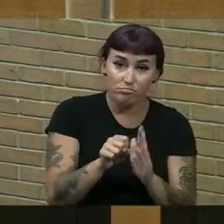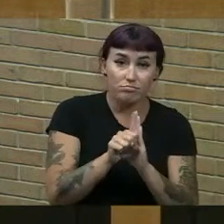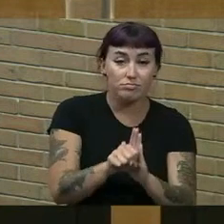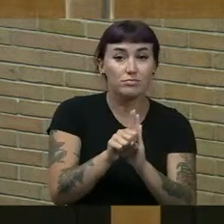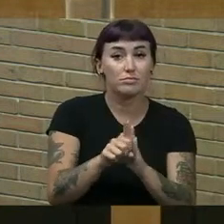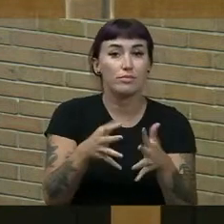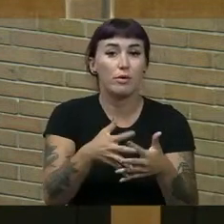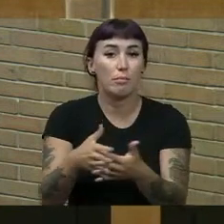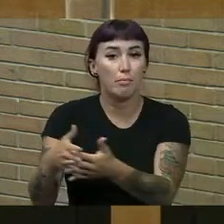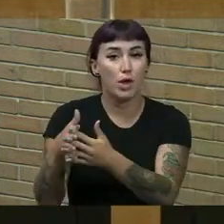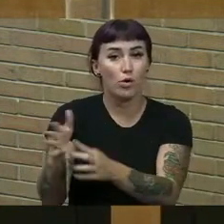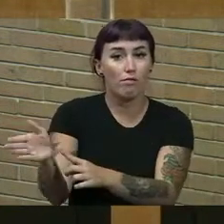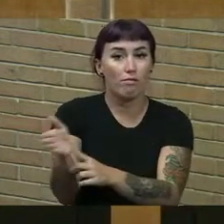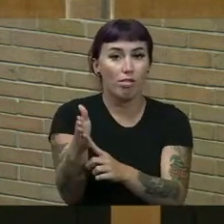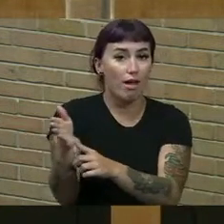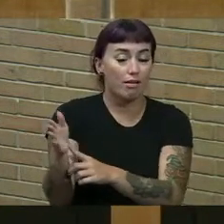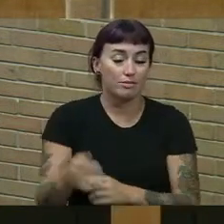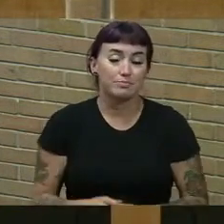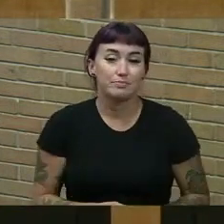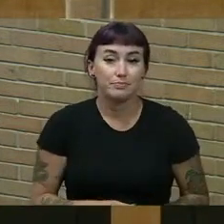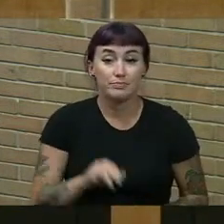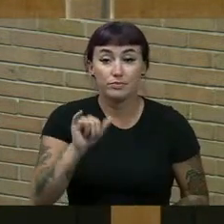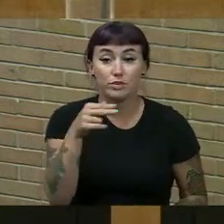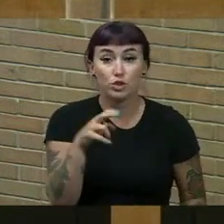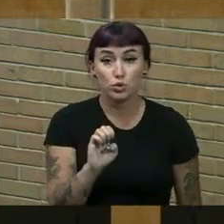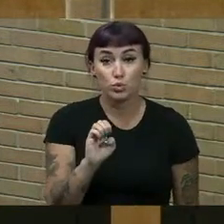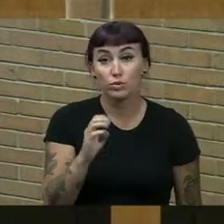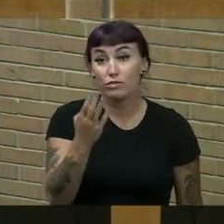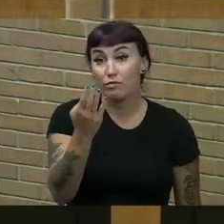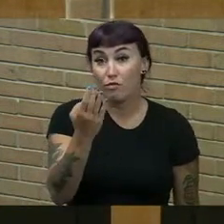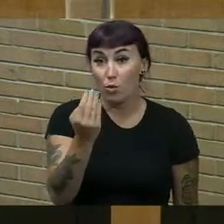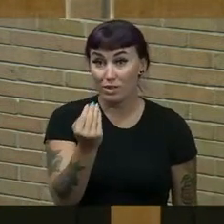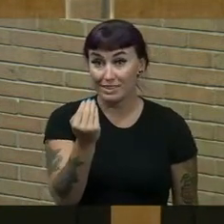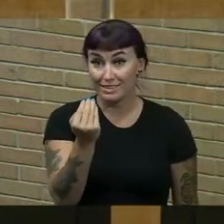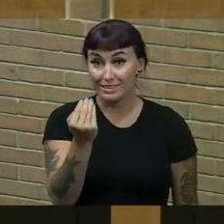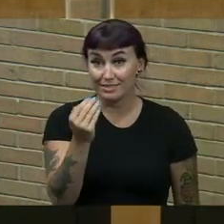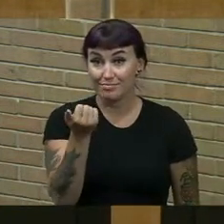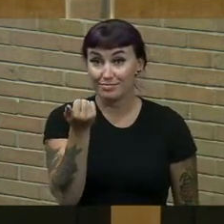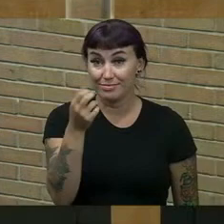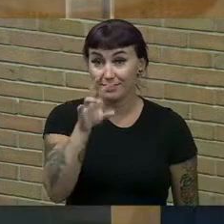the American flag. On June 14th,